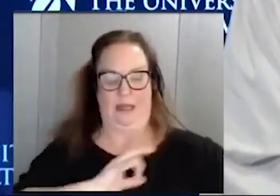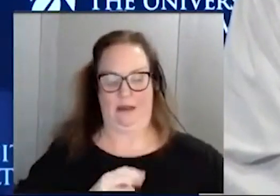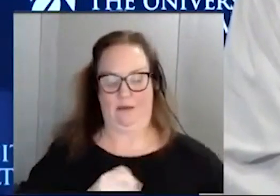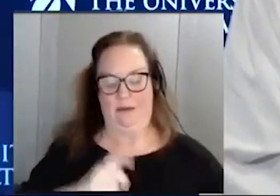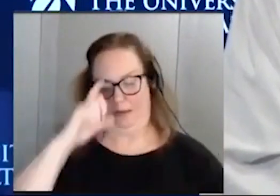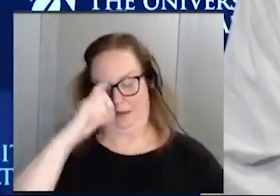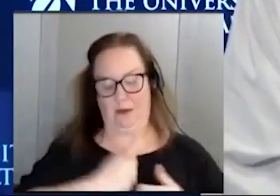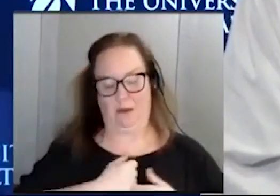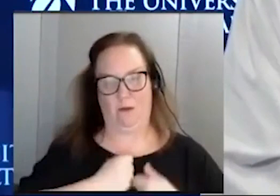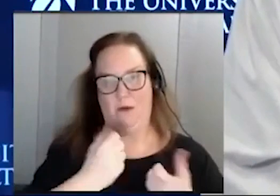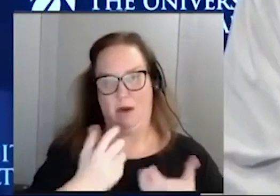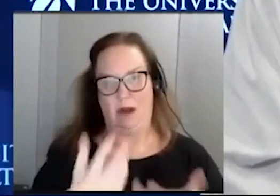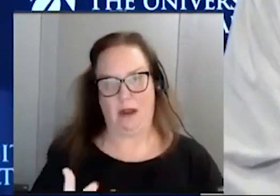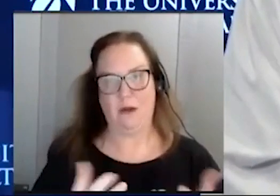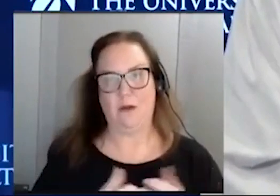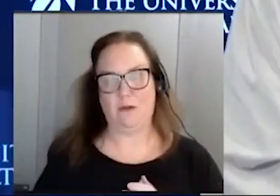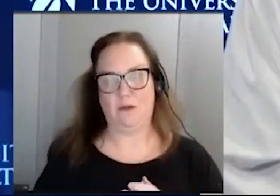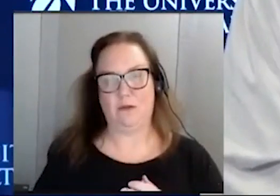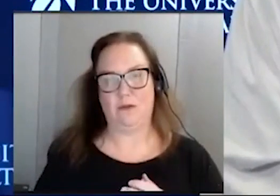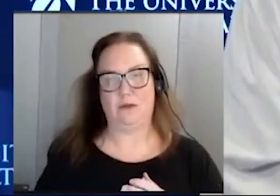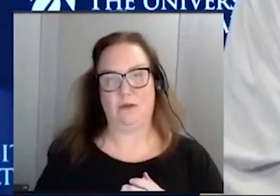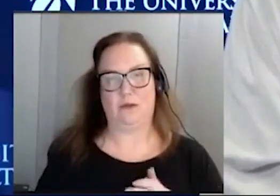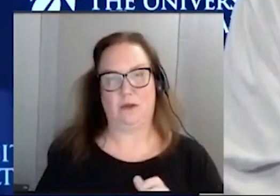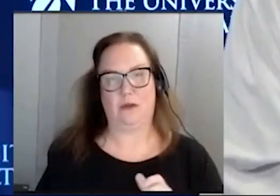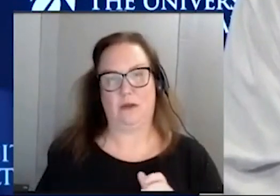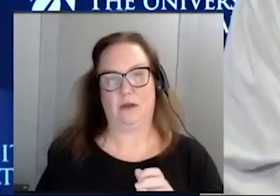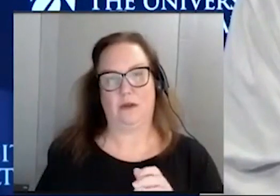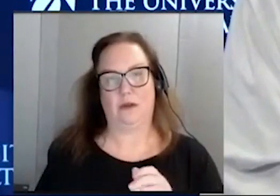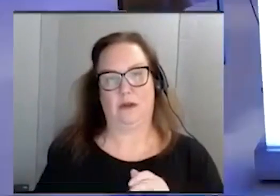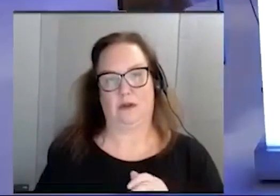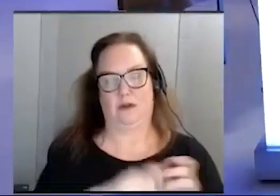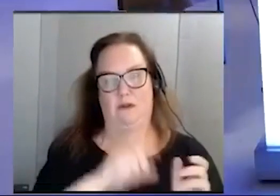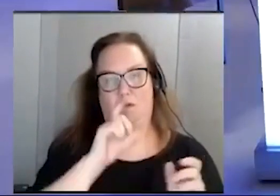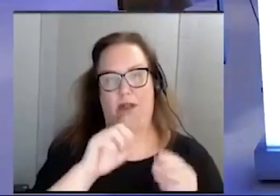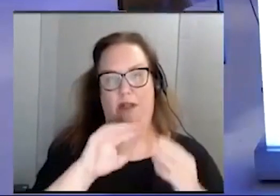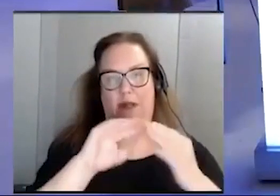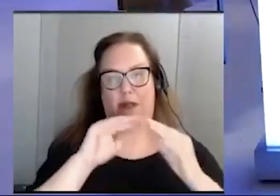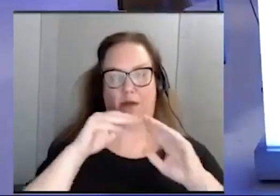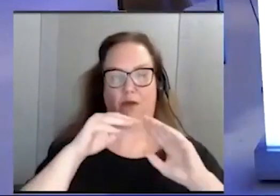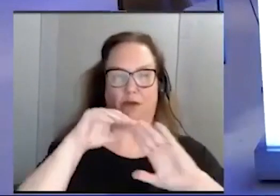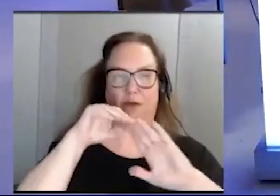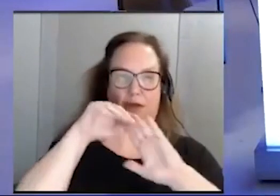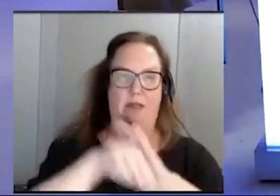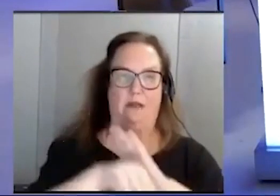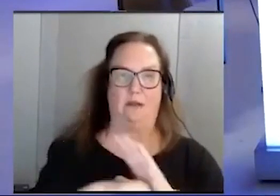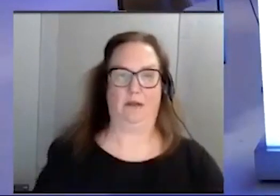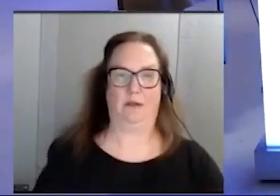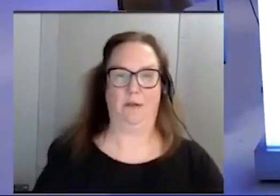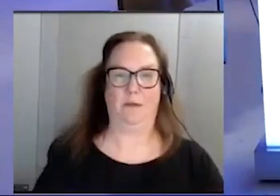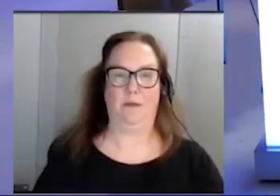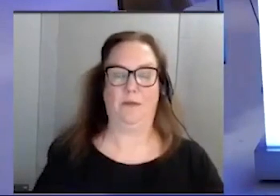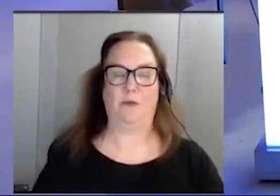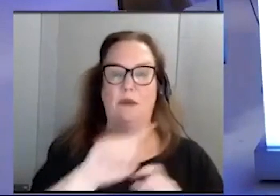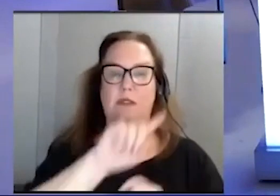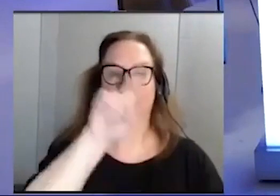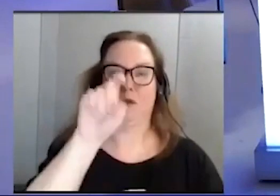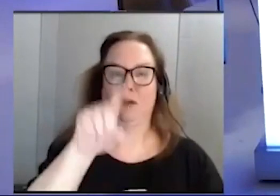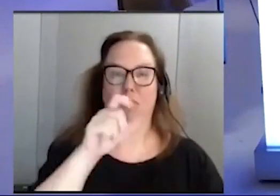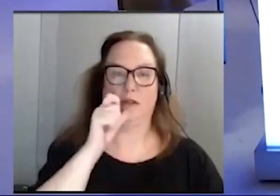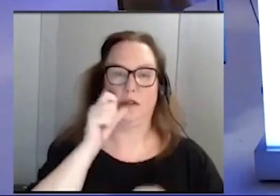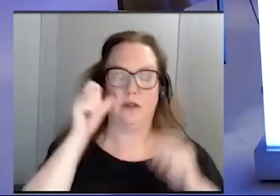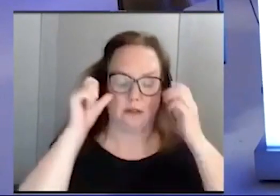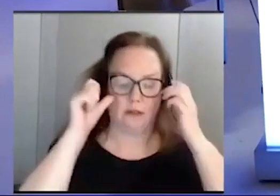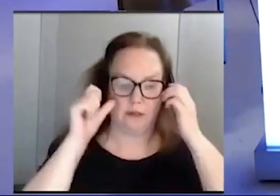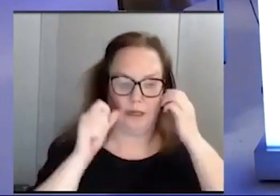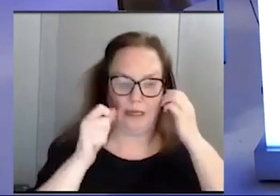bedside. Nothing will make us feel better than to watch those declines happen. And a couple questions from our viewers yesterday were just, is there any good news you can give